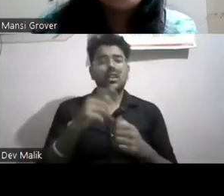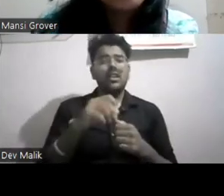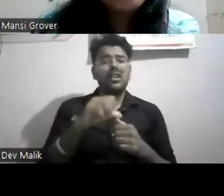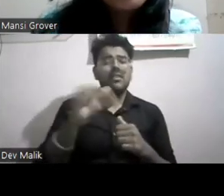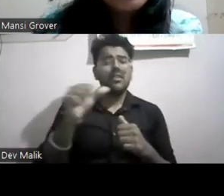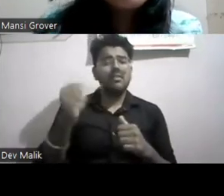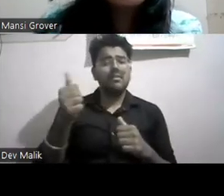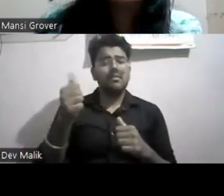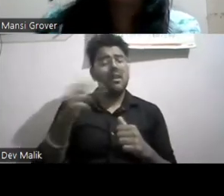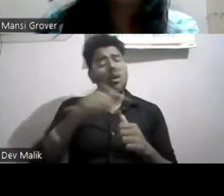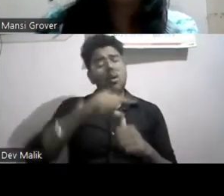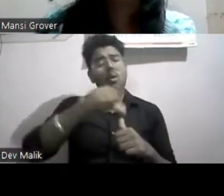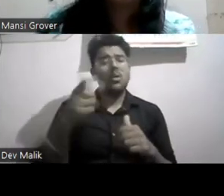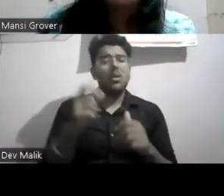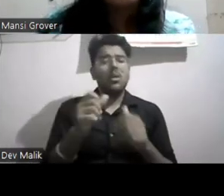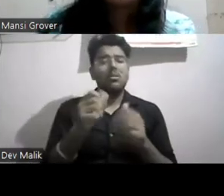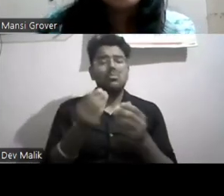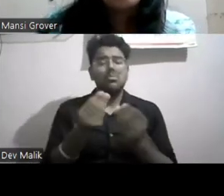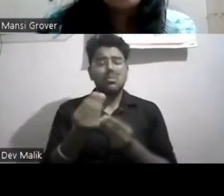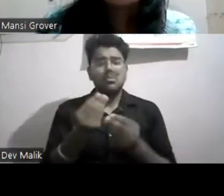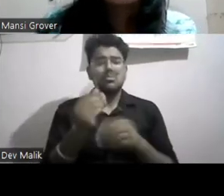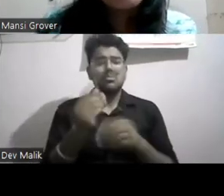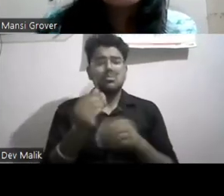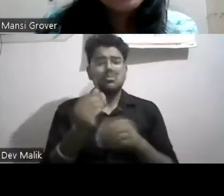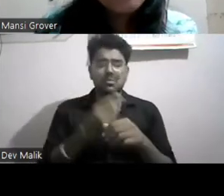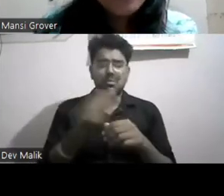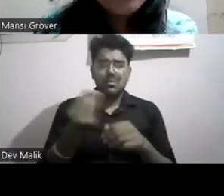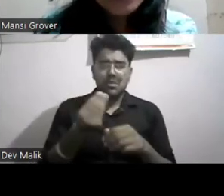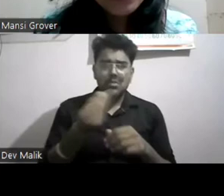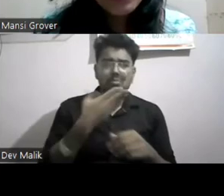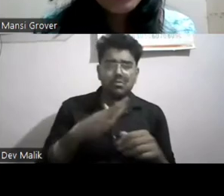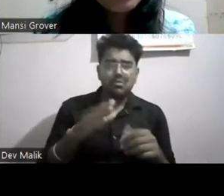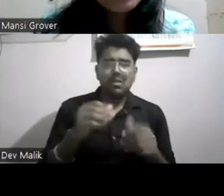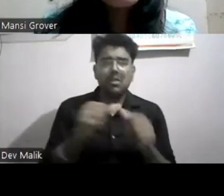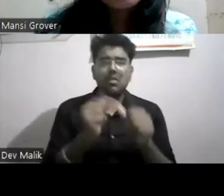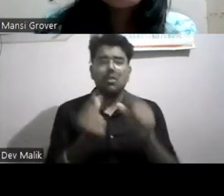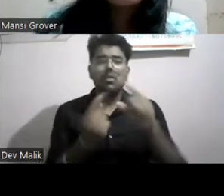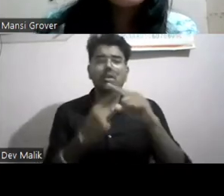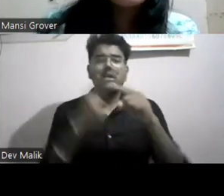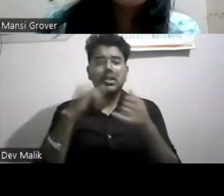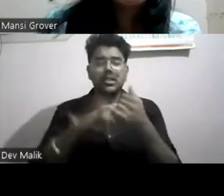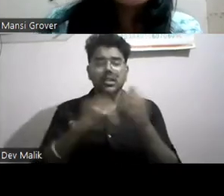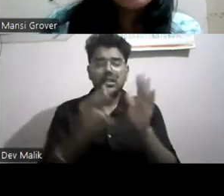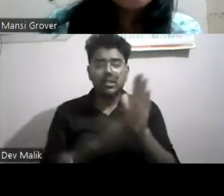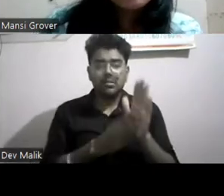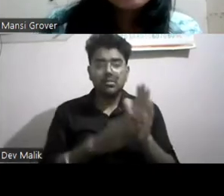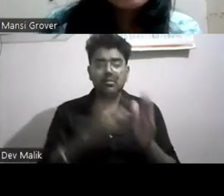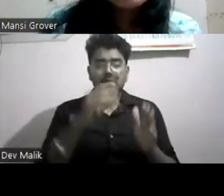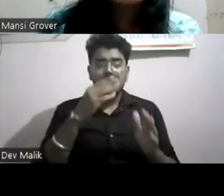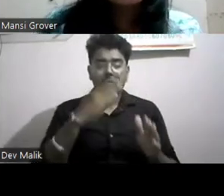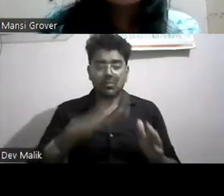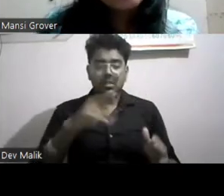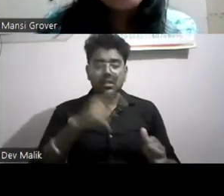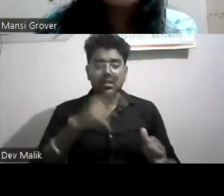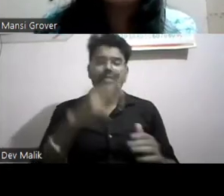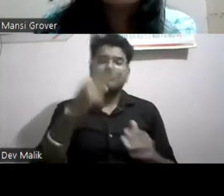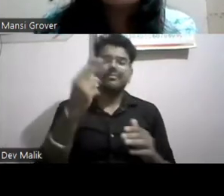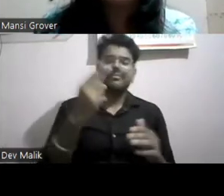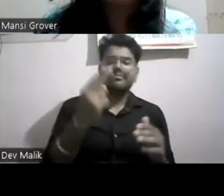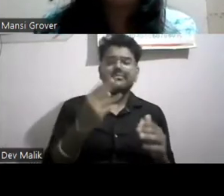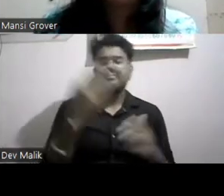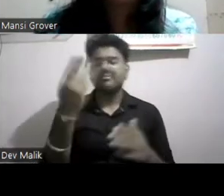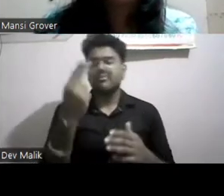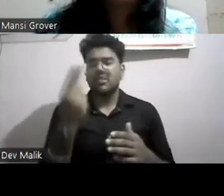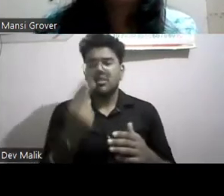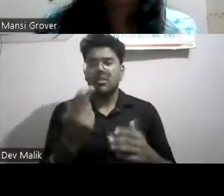to color, and the crayons are their favorite, and you would see them coloring and drawing,